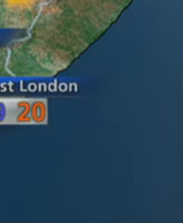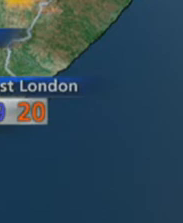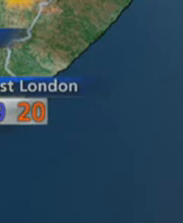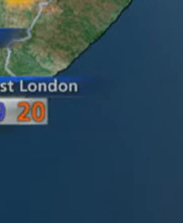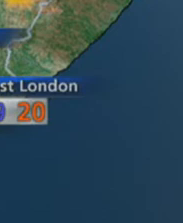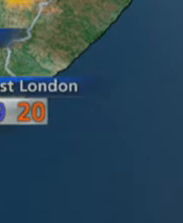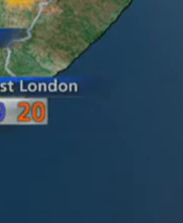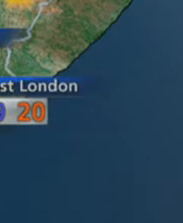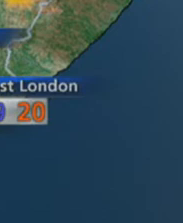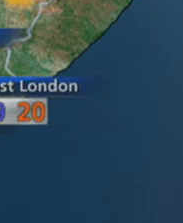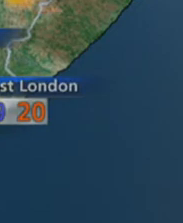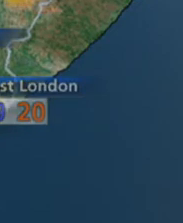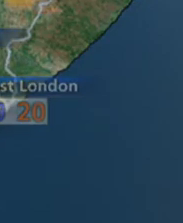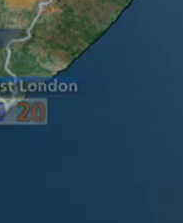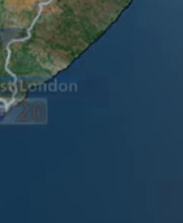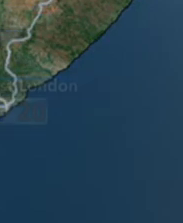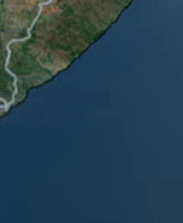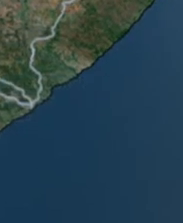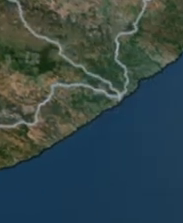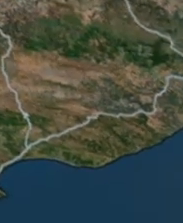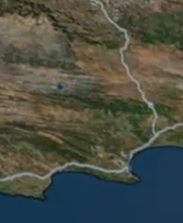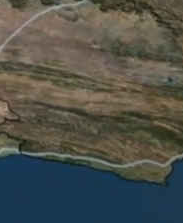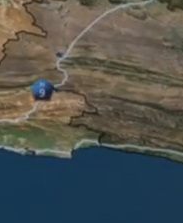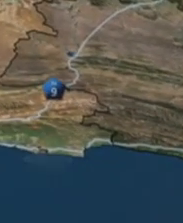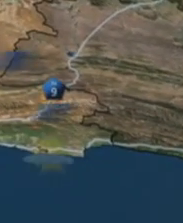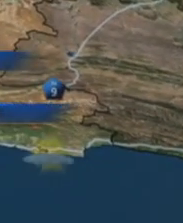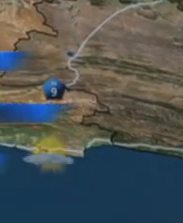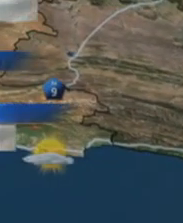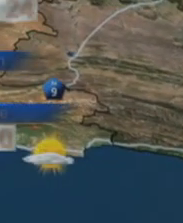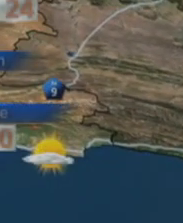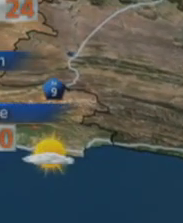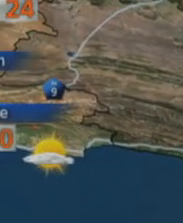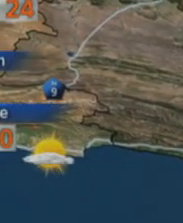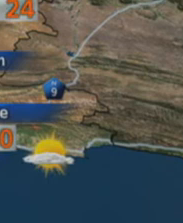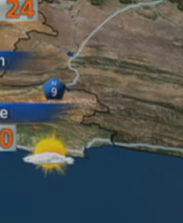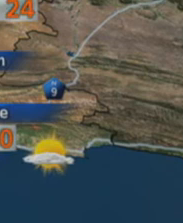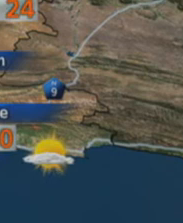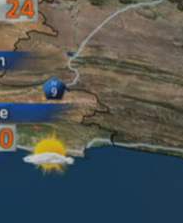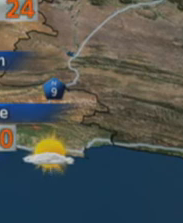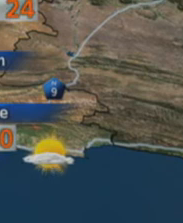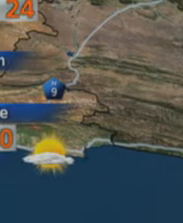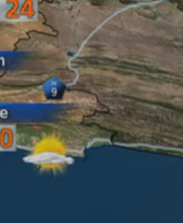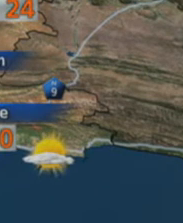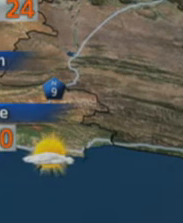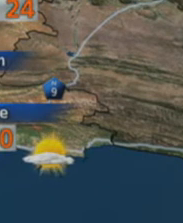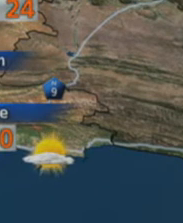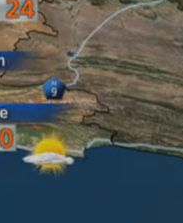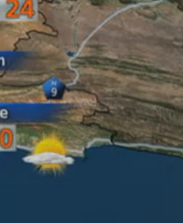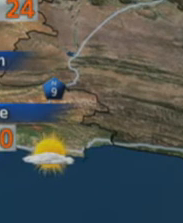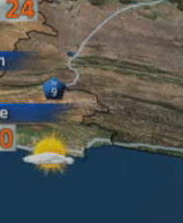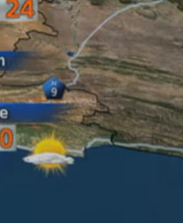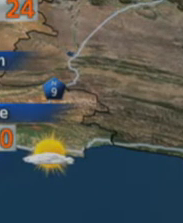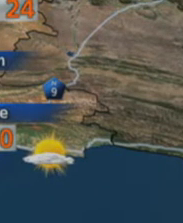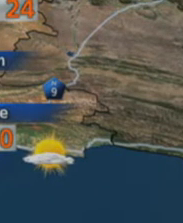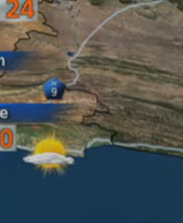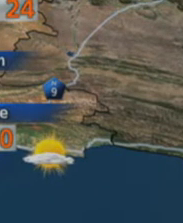lone le rotloedi gore la apara le thutafale ka fa go tla go le tsididi ha re lebella province ya Western Cape teng Mossel Bay e tla be ke me go digrata